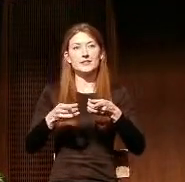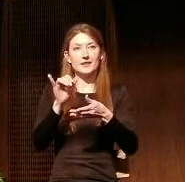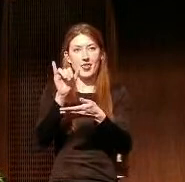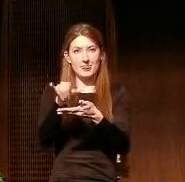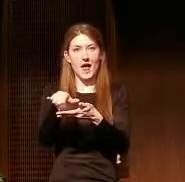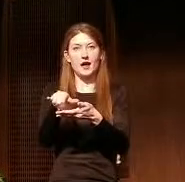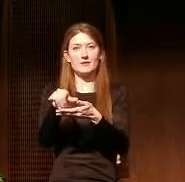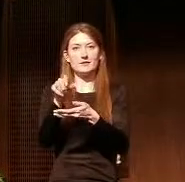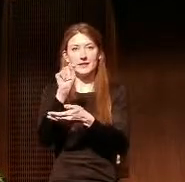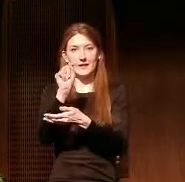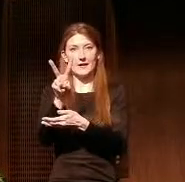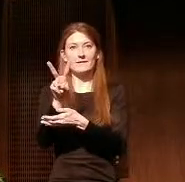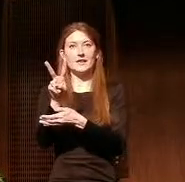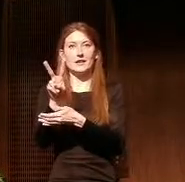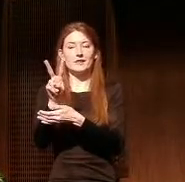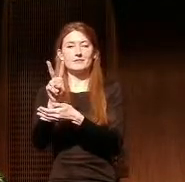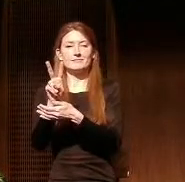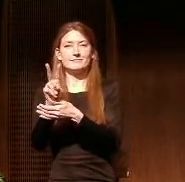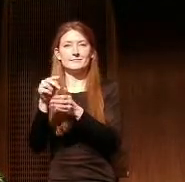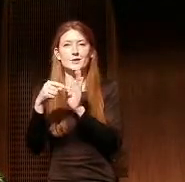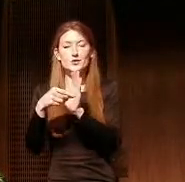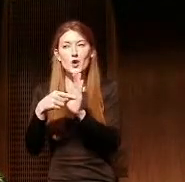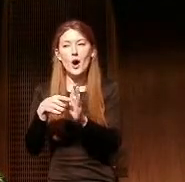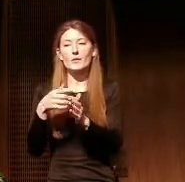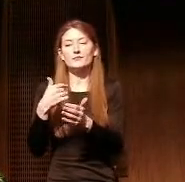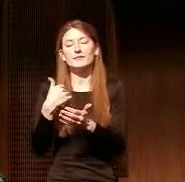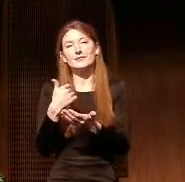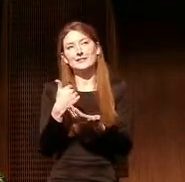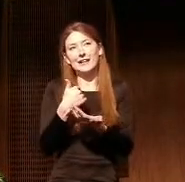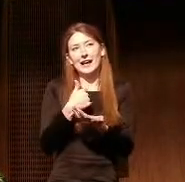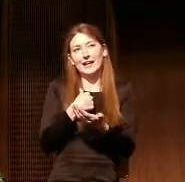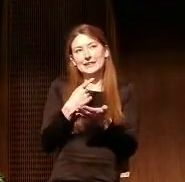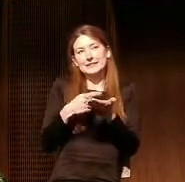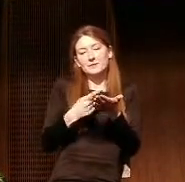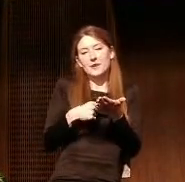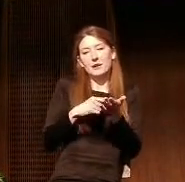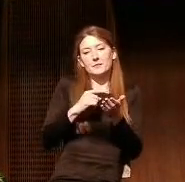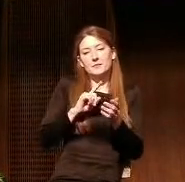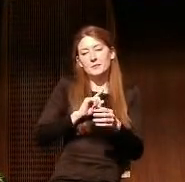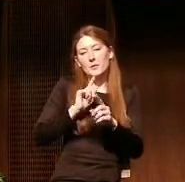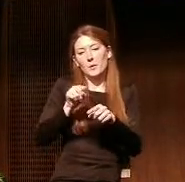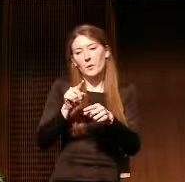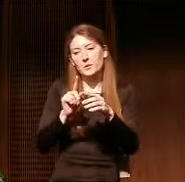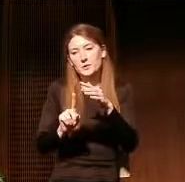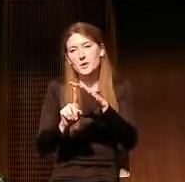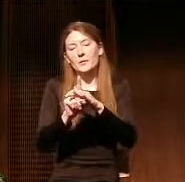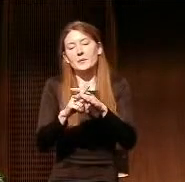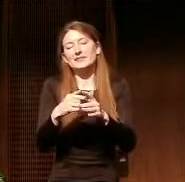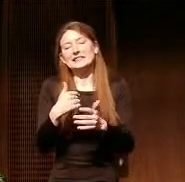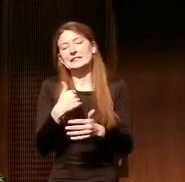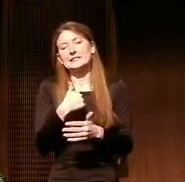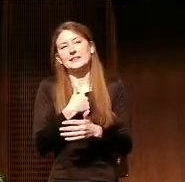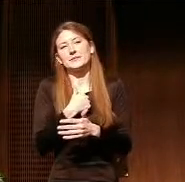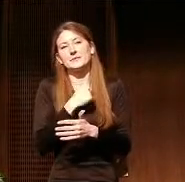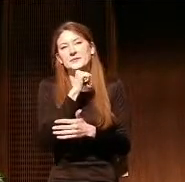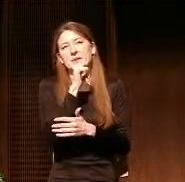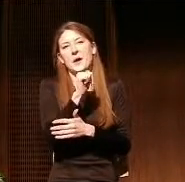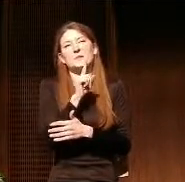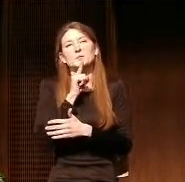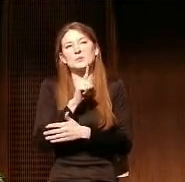and croak a little. Wasn't much of a singer, still am not.